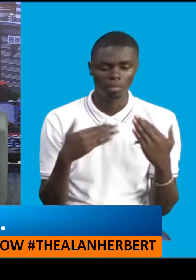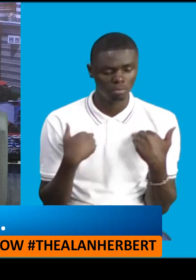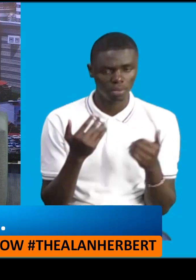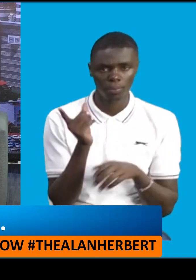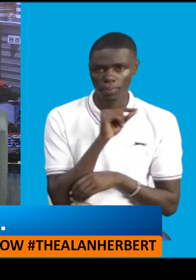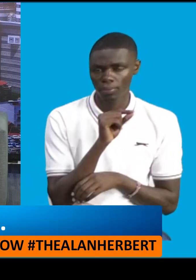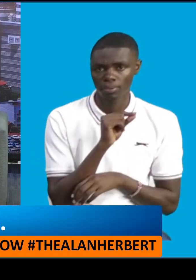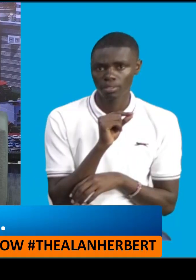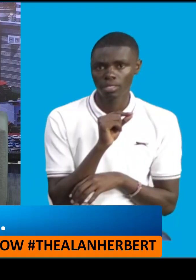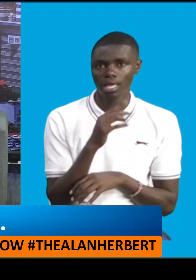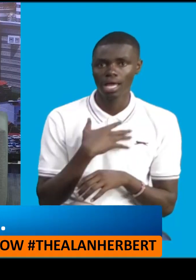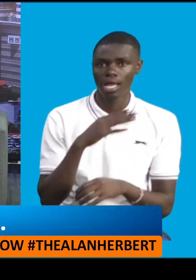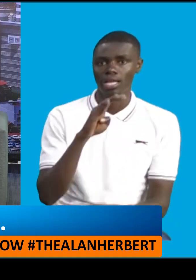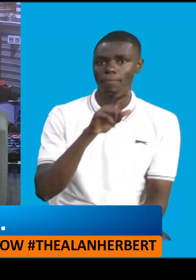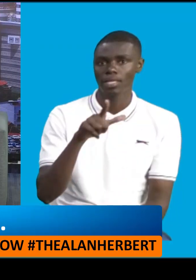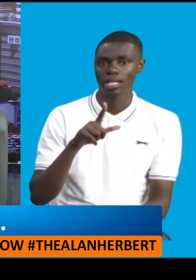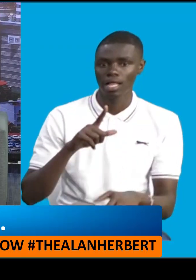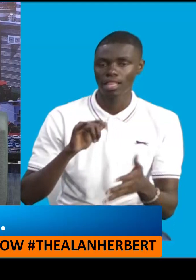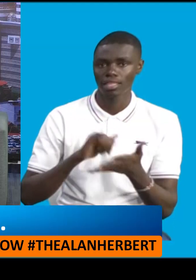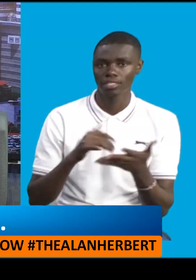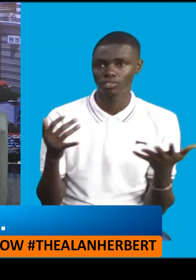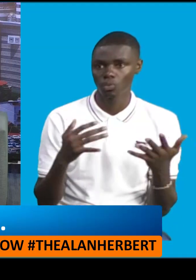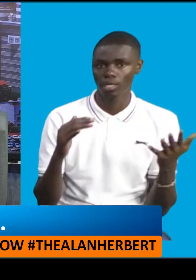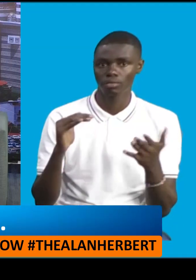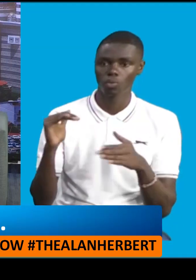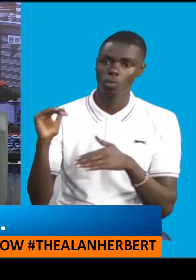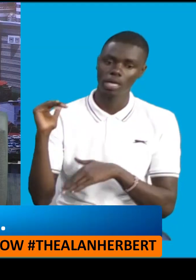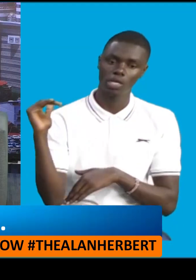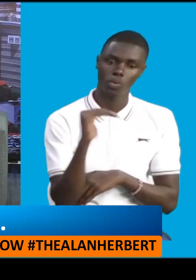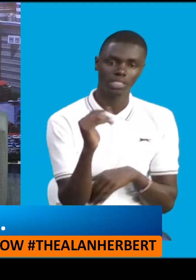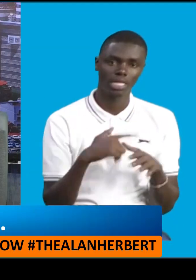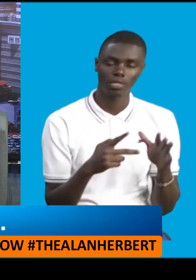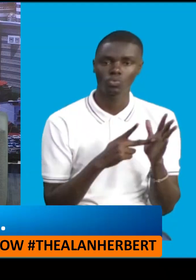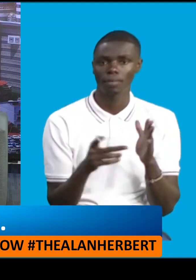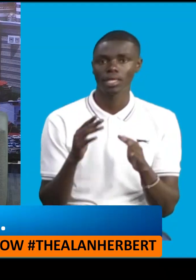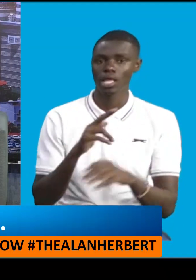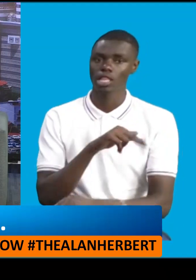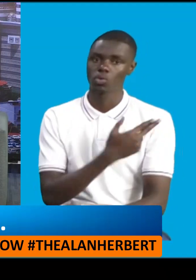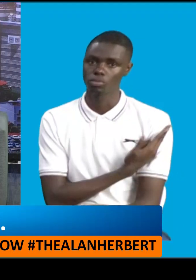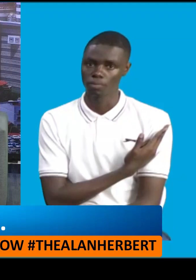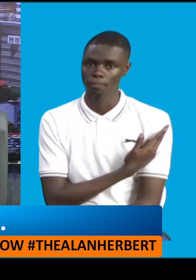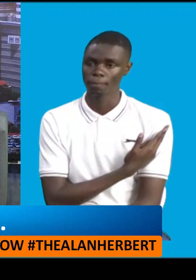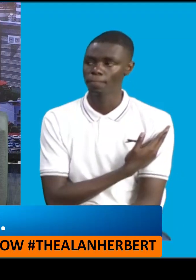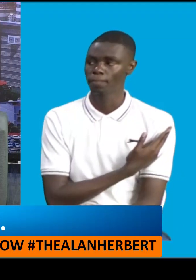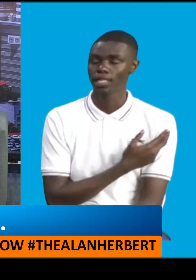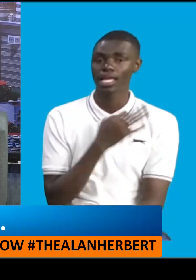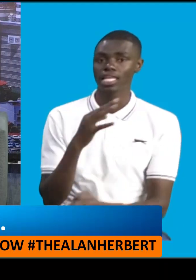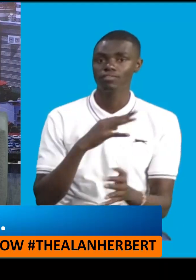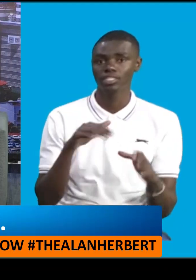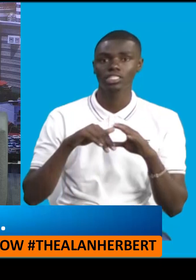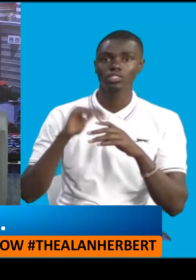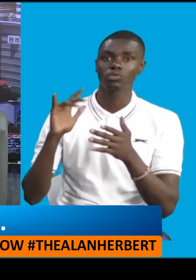member has been treated and billed, that's when the claim comes to us and we pay the hospital. Yes. So even if it's